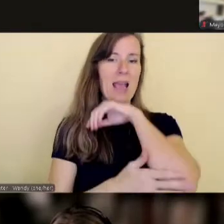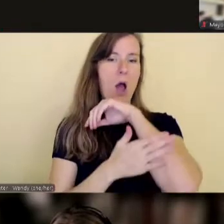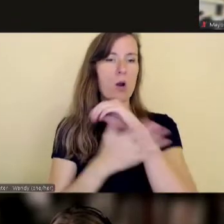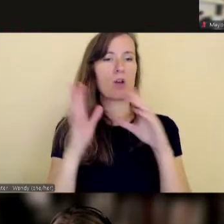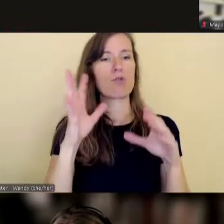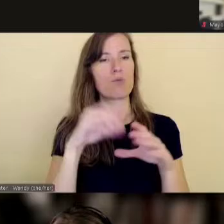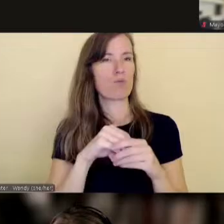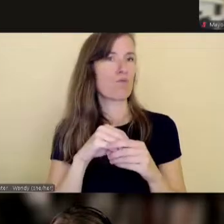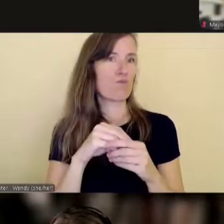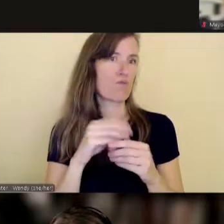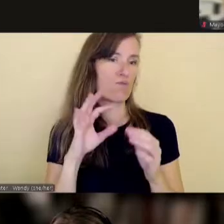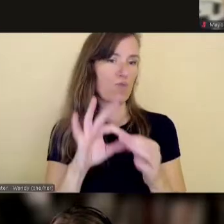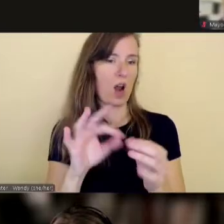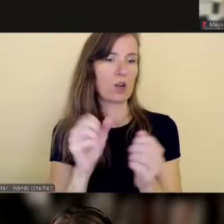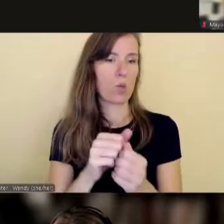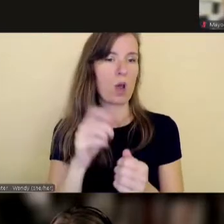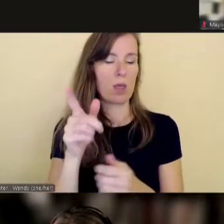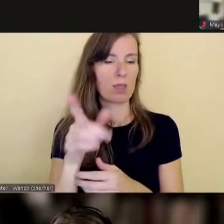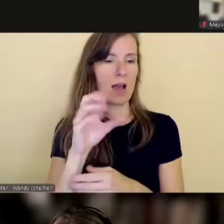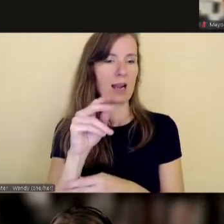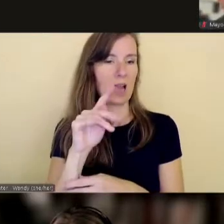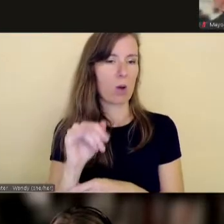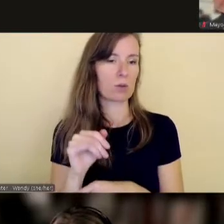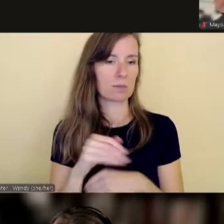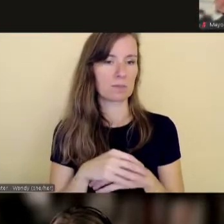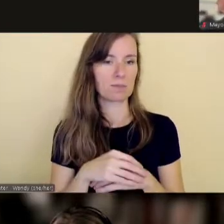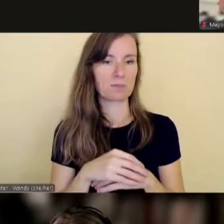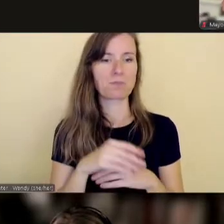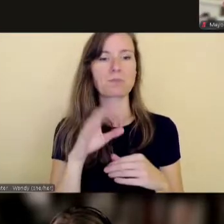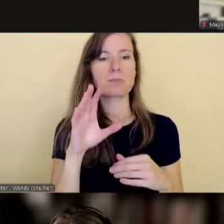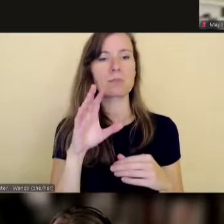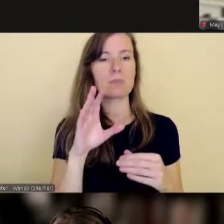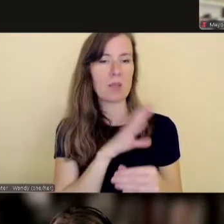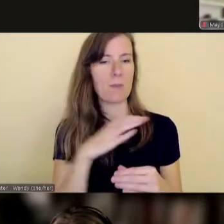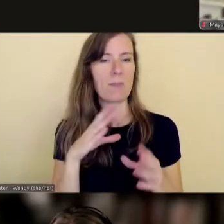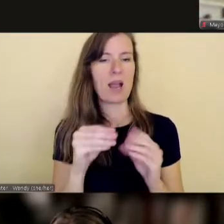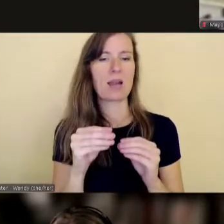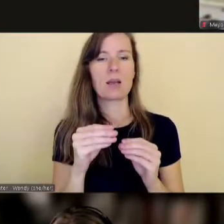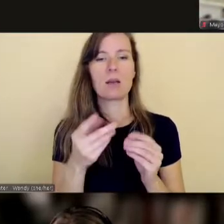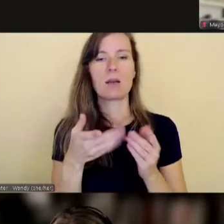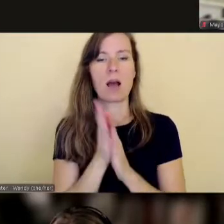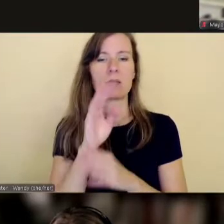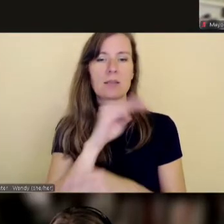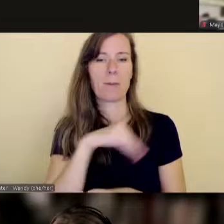resident input and discussion about the property and future use options.